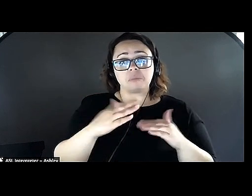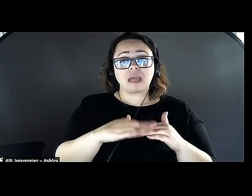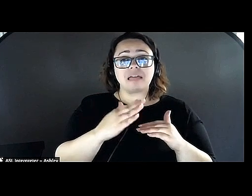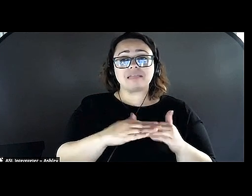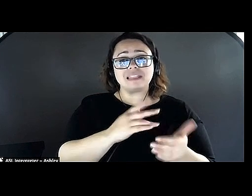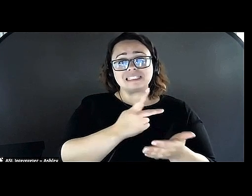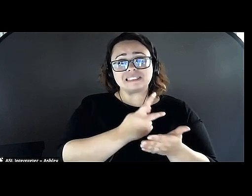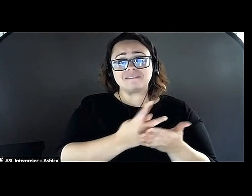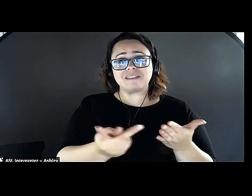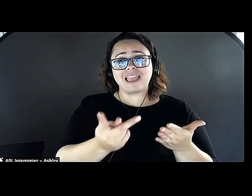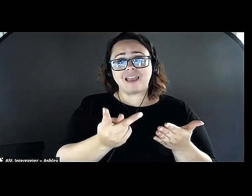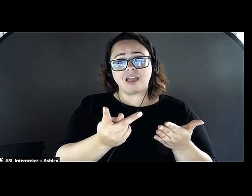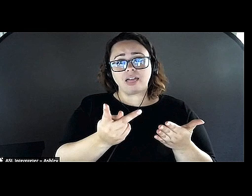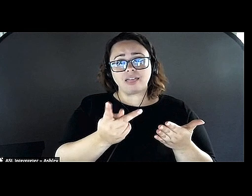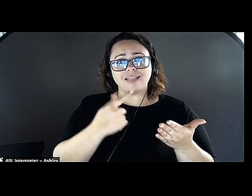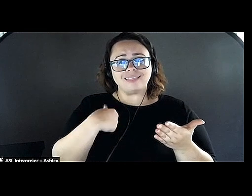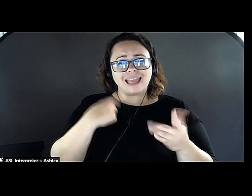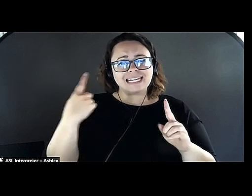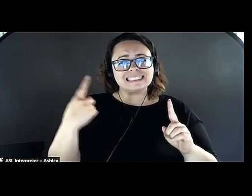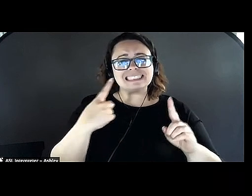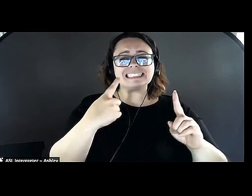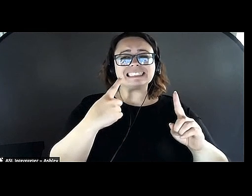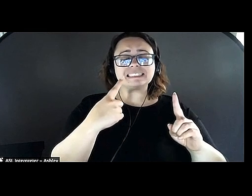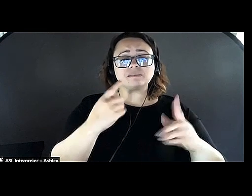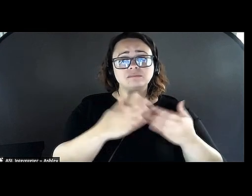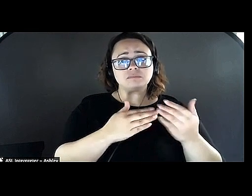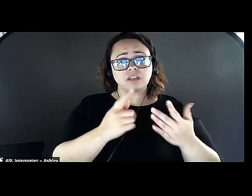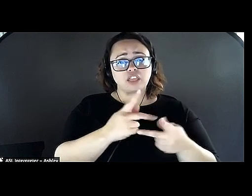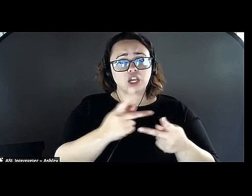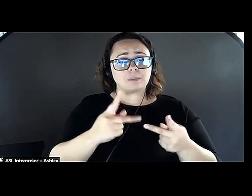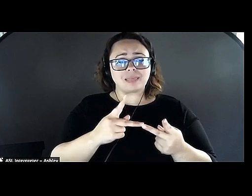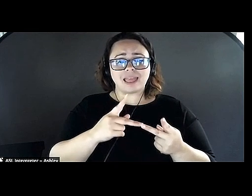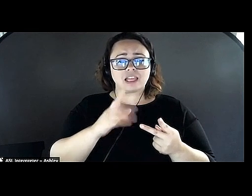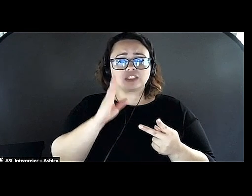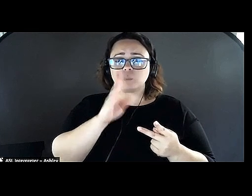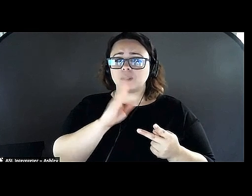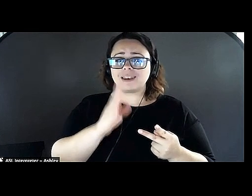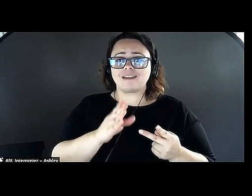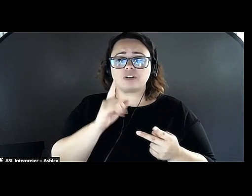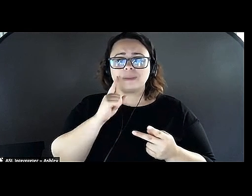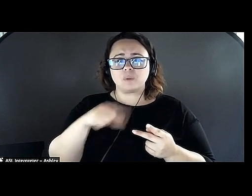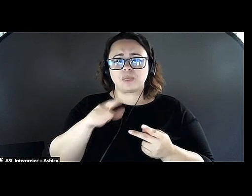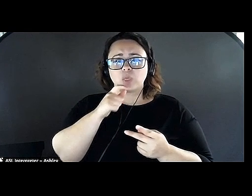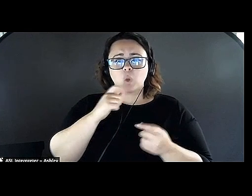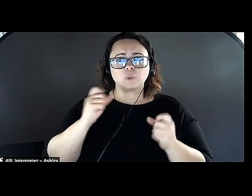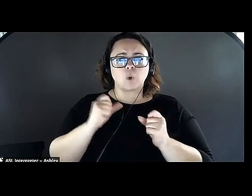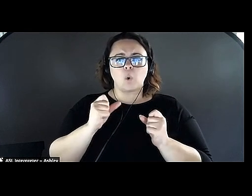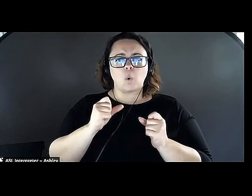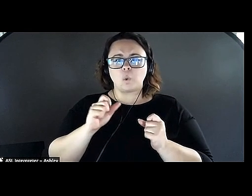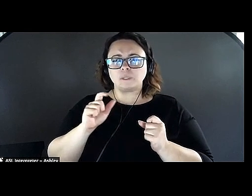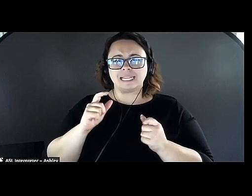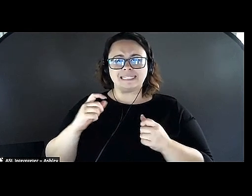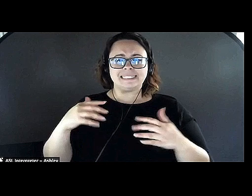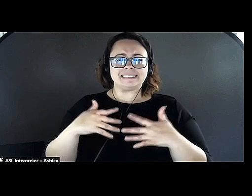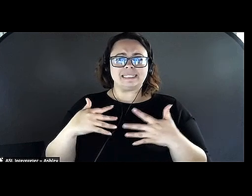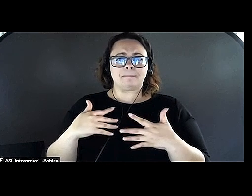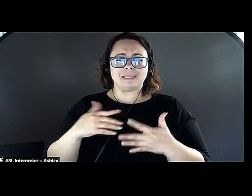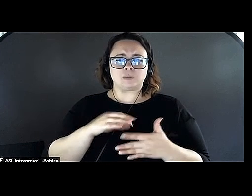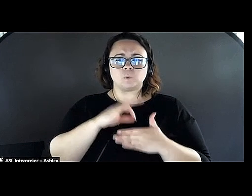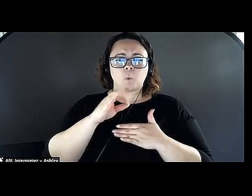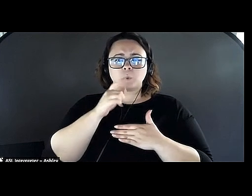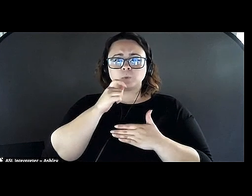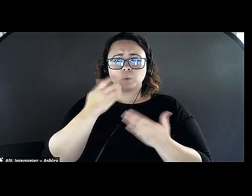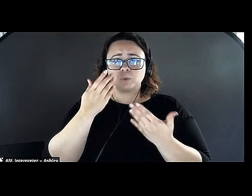fails daring greatly, so that their place shall never be with those cold and timid souls who neither